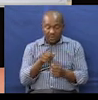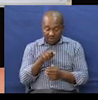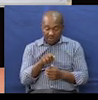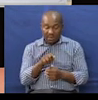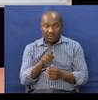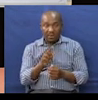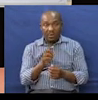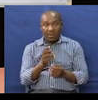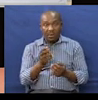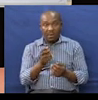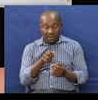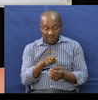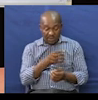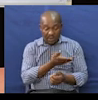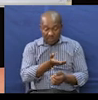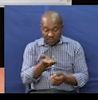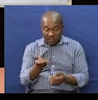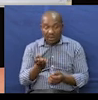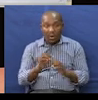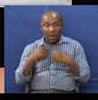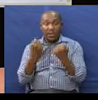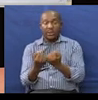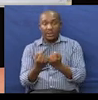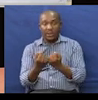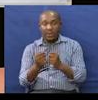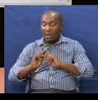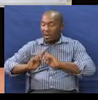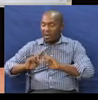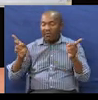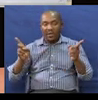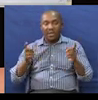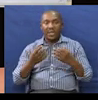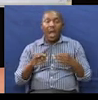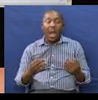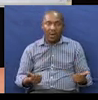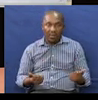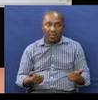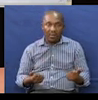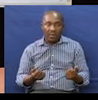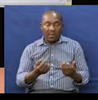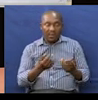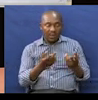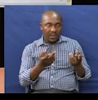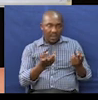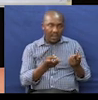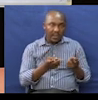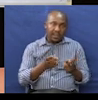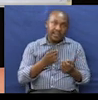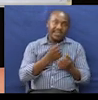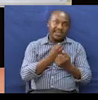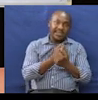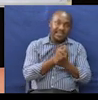communalism social organization from other social organizations, such as slavery and